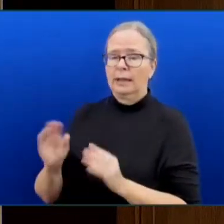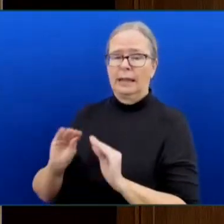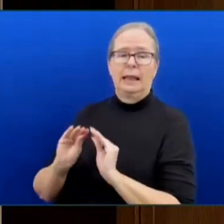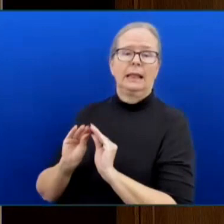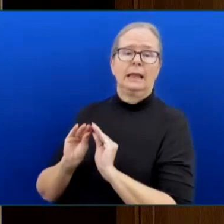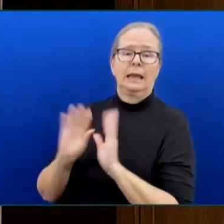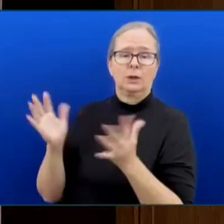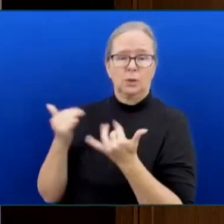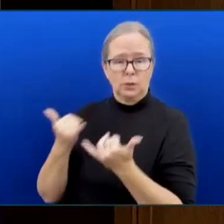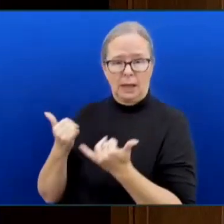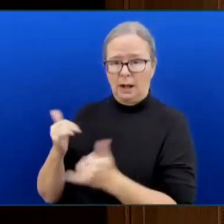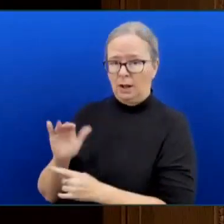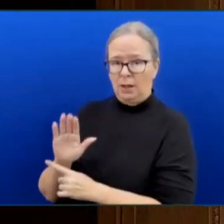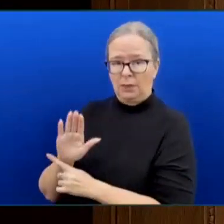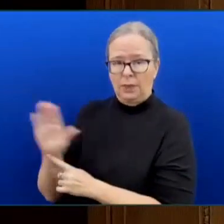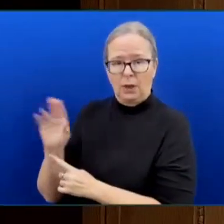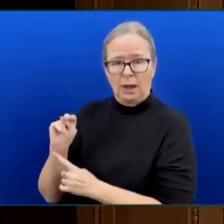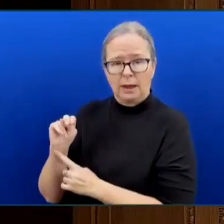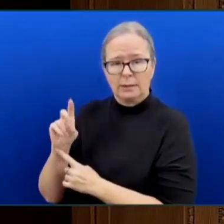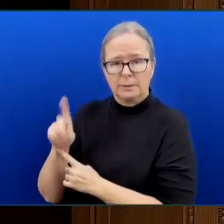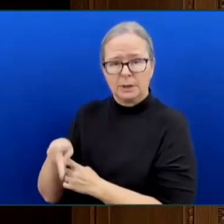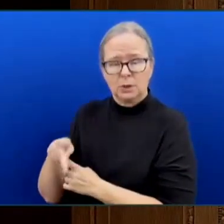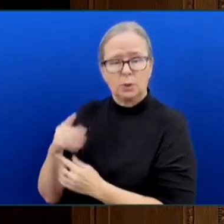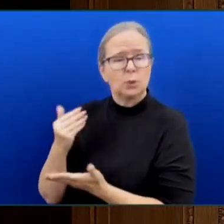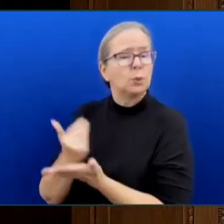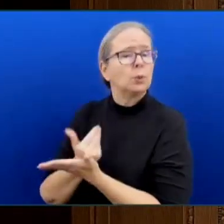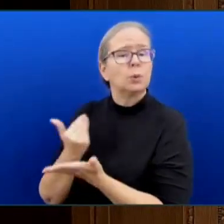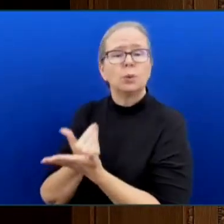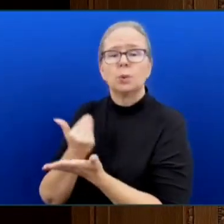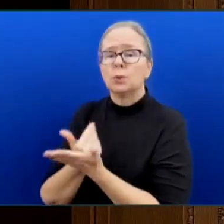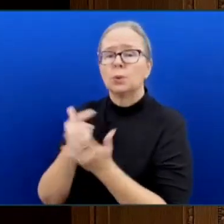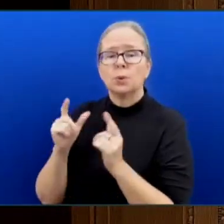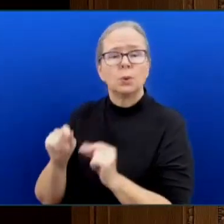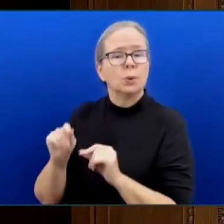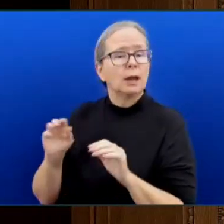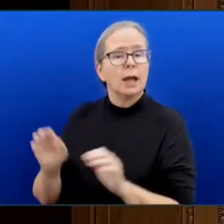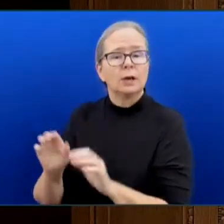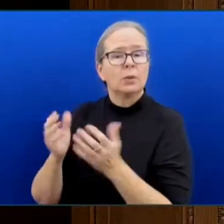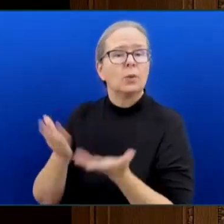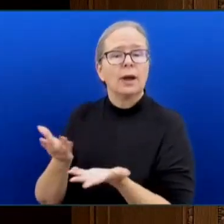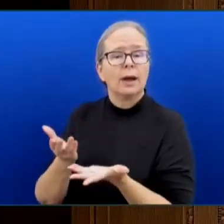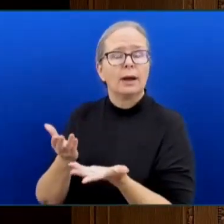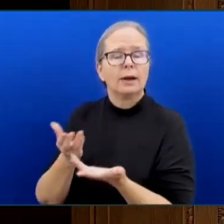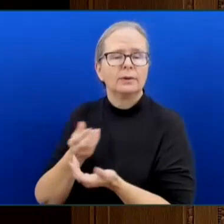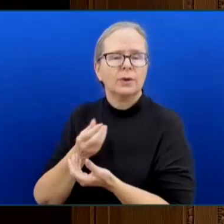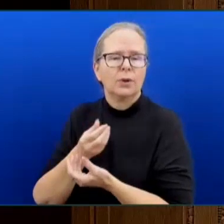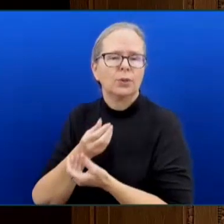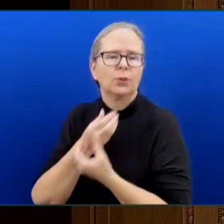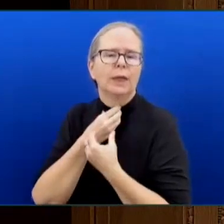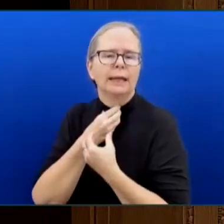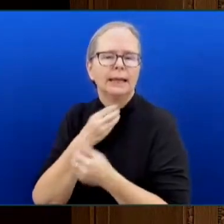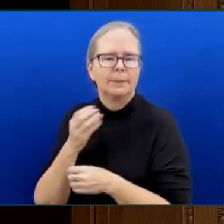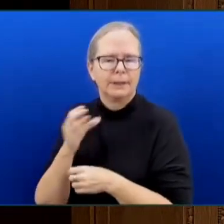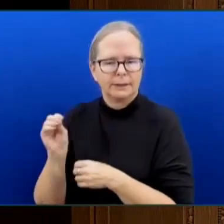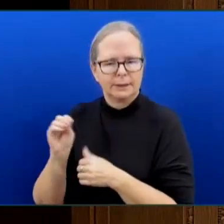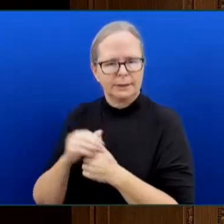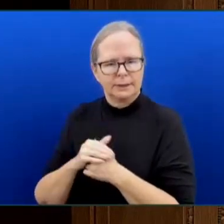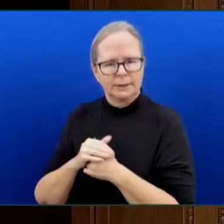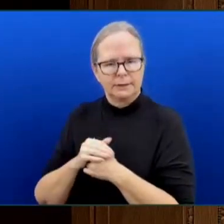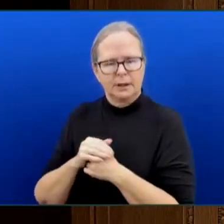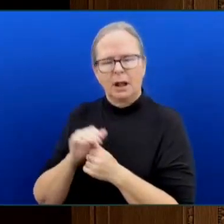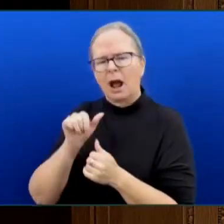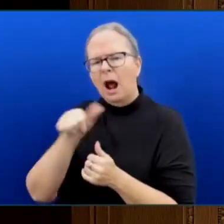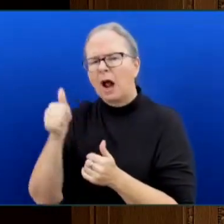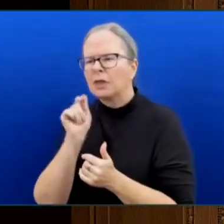companies. Threatening them. Companies who are threatening companies that have entered a regulatory